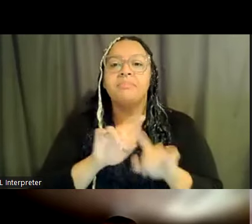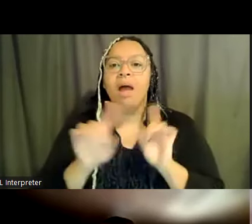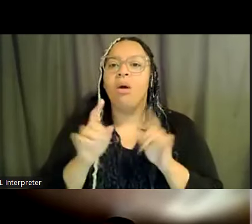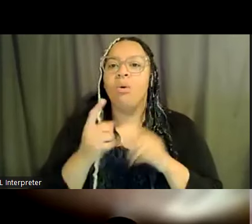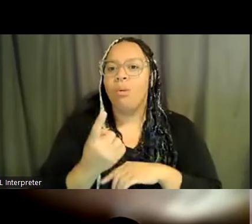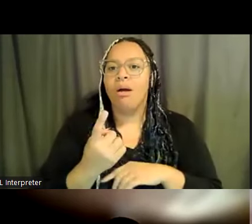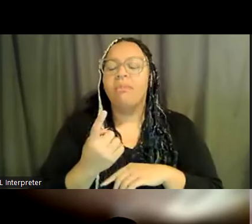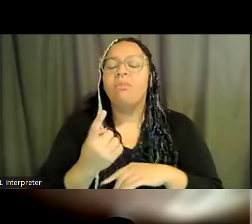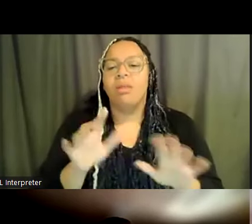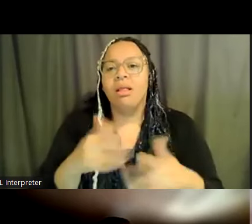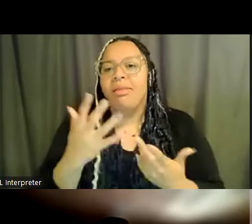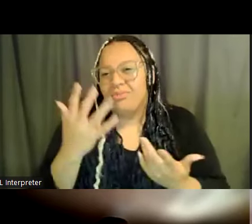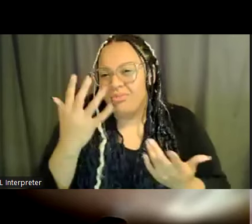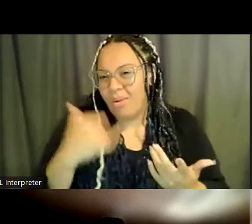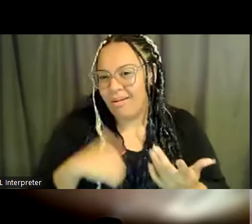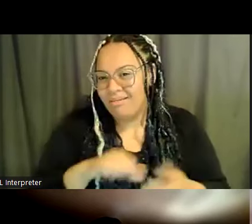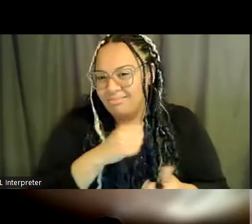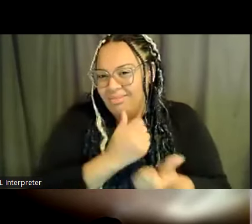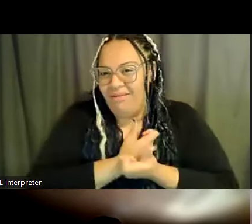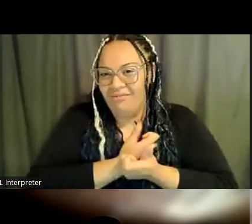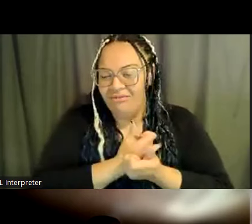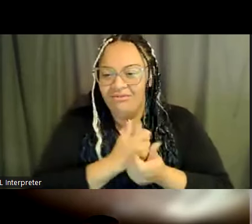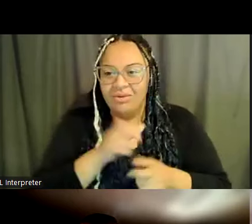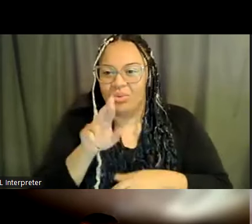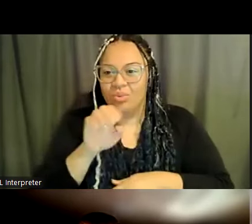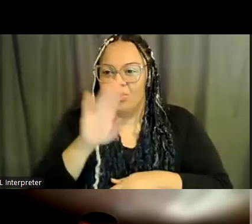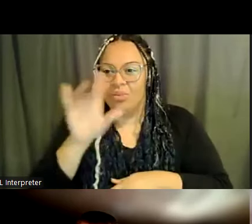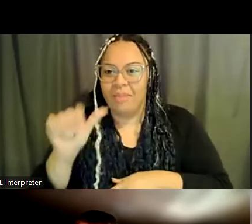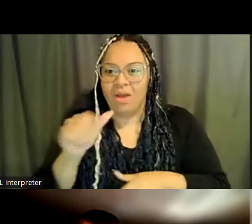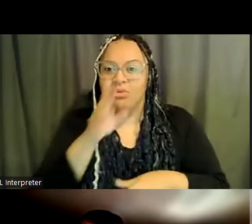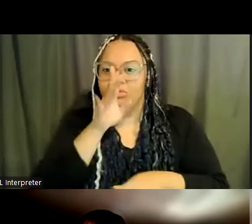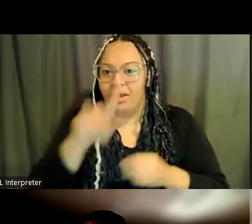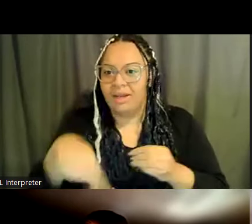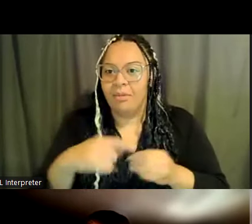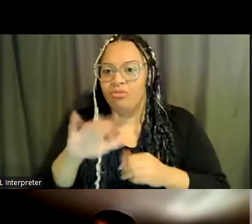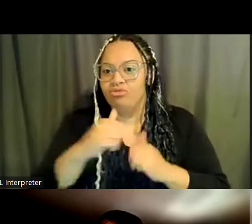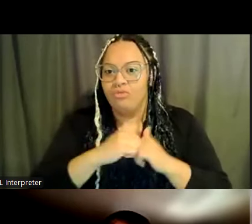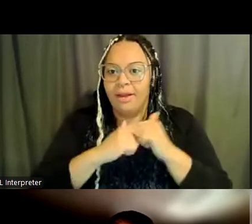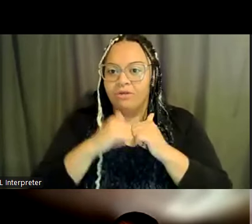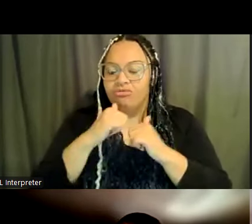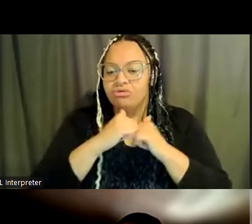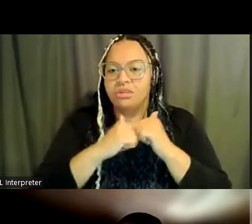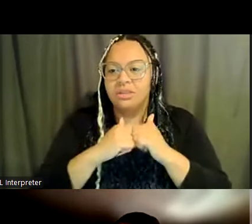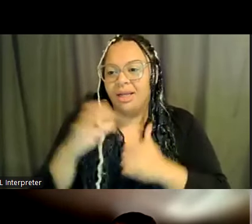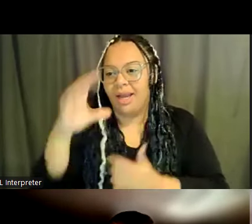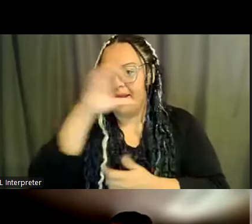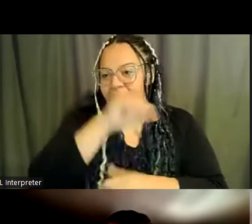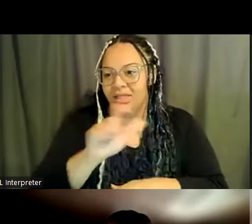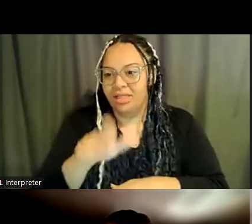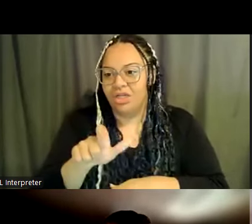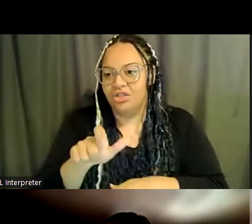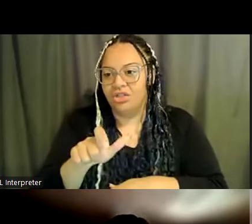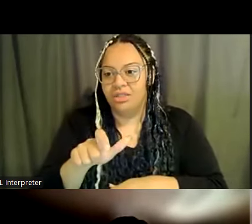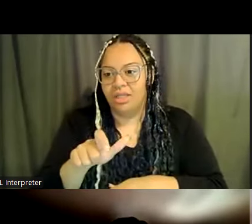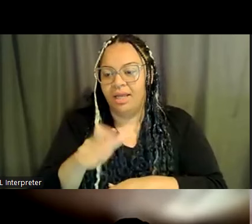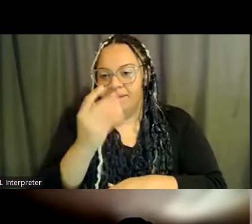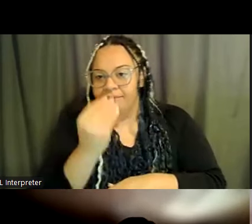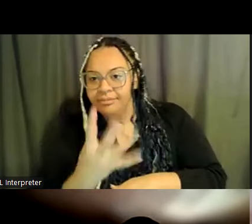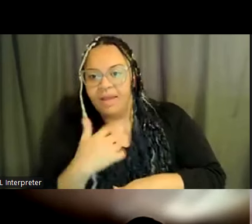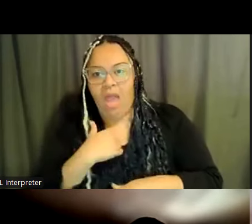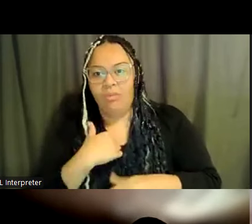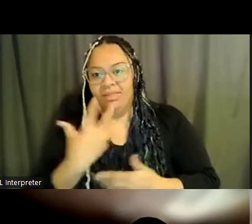and that's why I love that, as Rebecca was talking about with your strategy, and I guess I should disclaimer that I was part of that